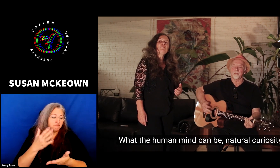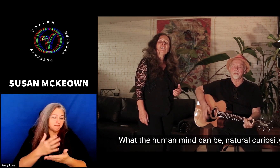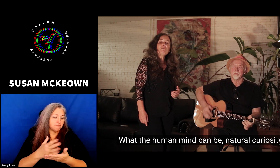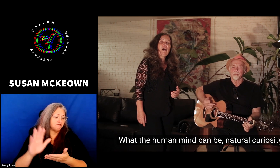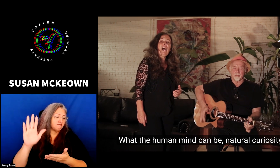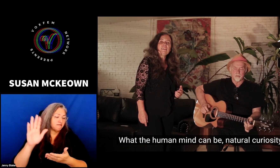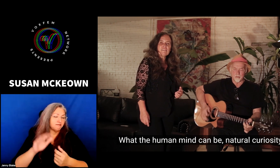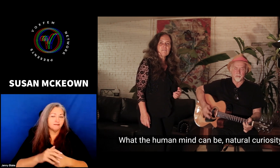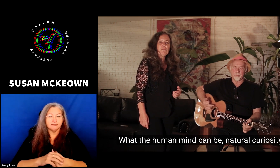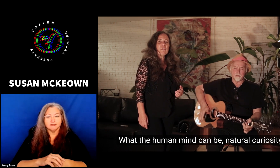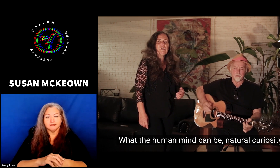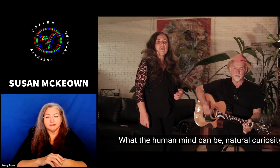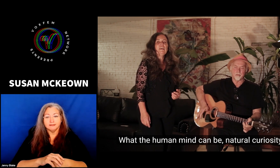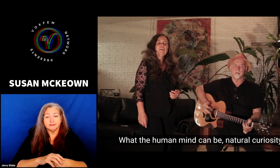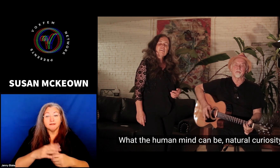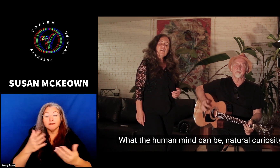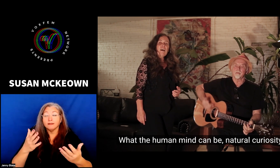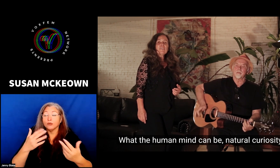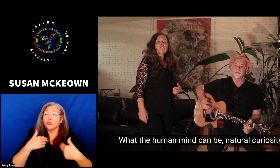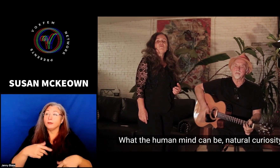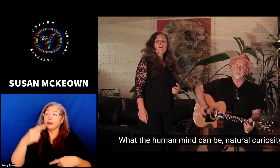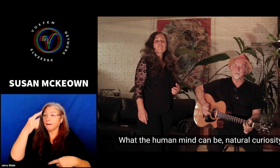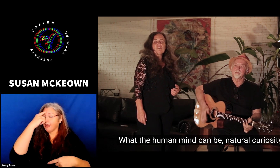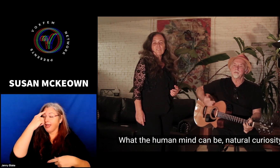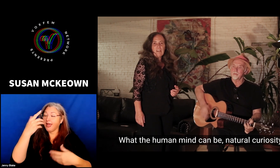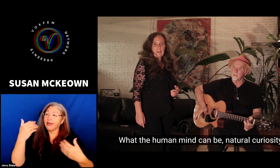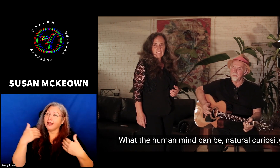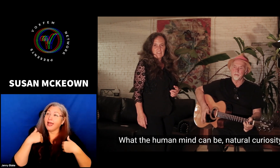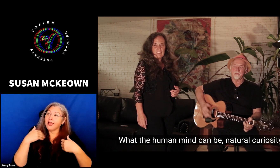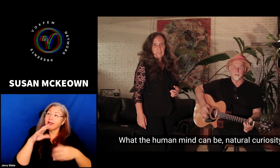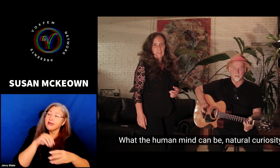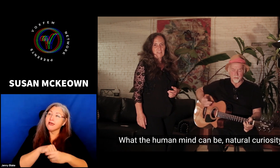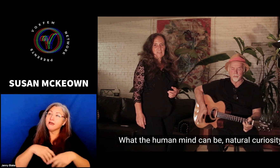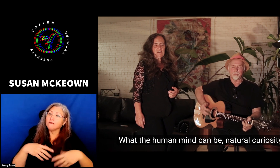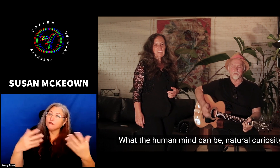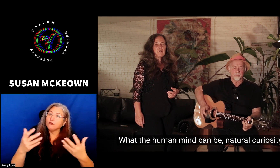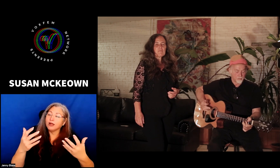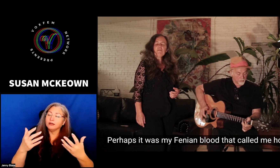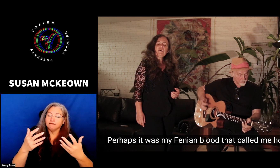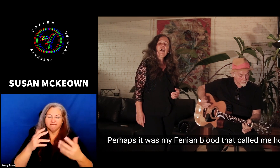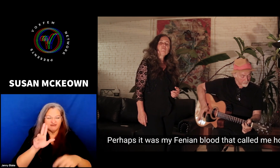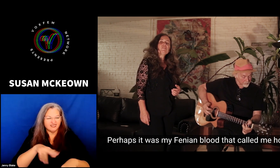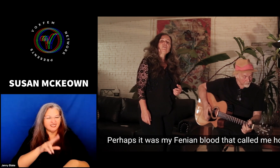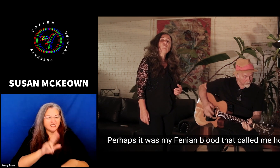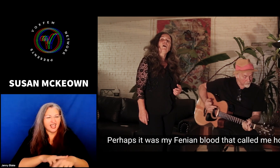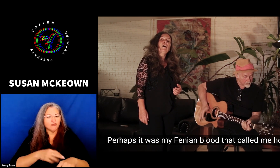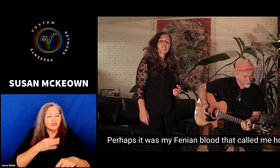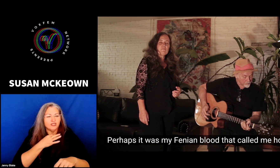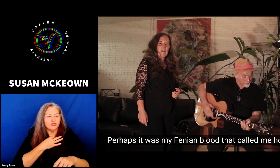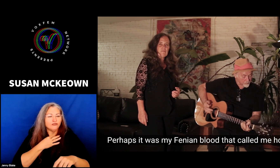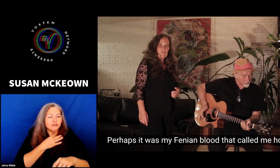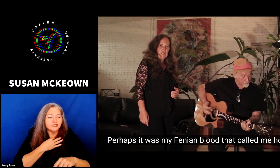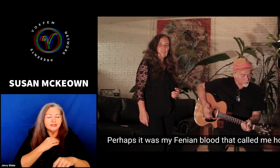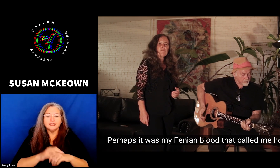the human mind can be, natural curiosity. Perhaps it